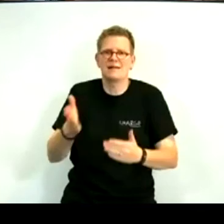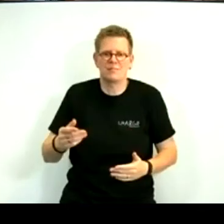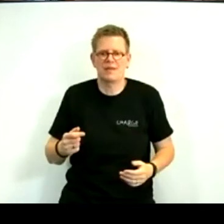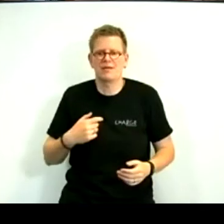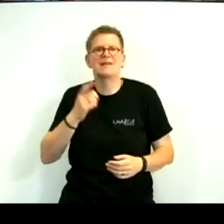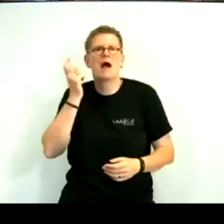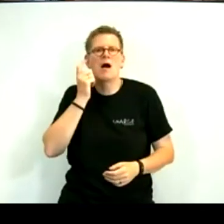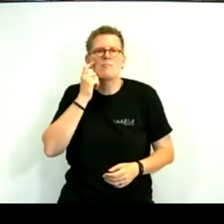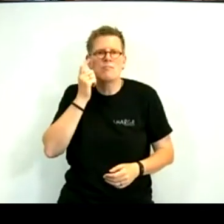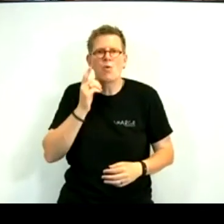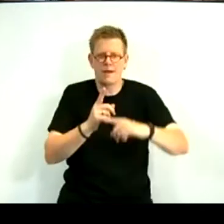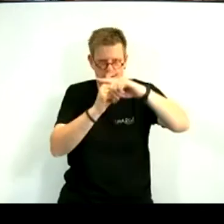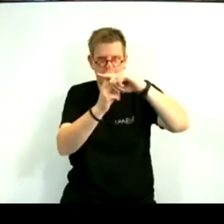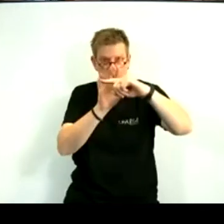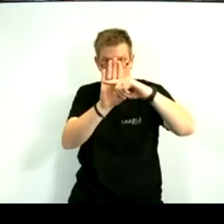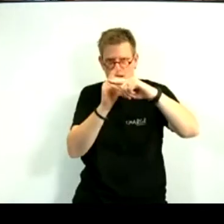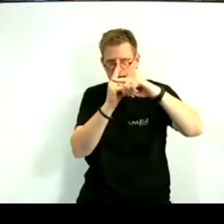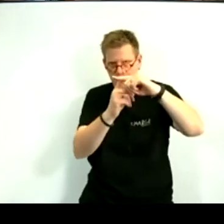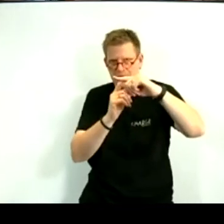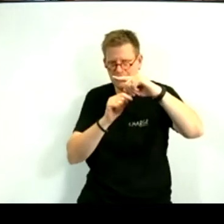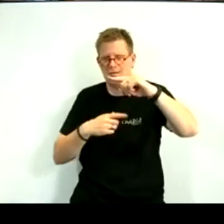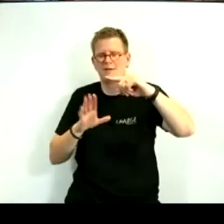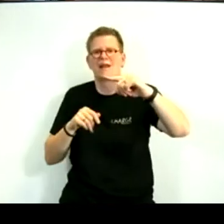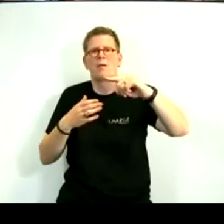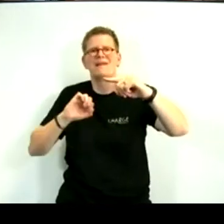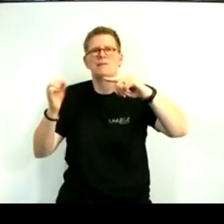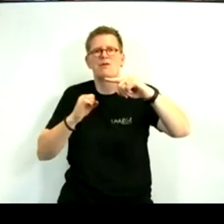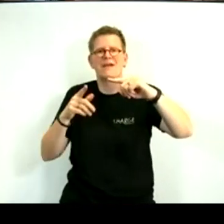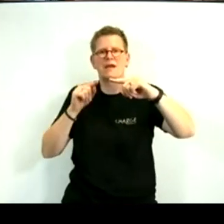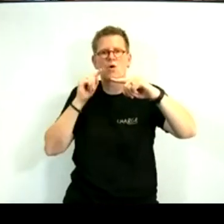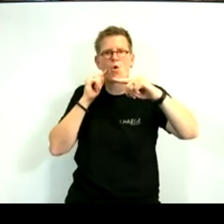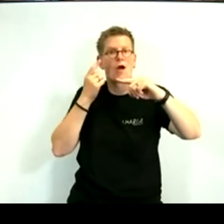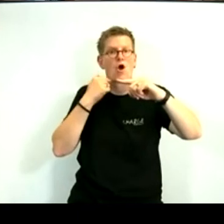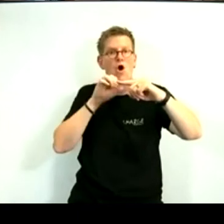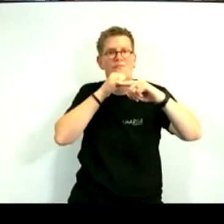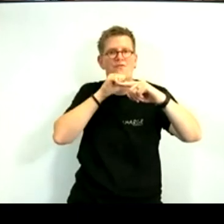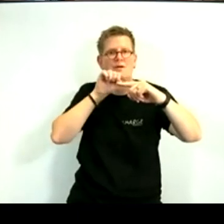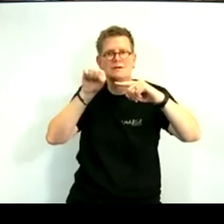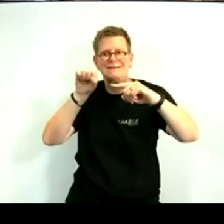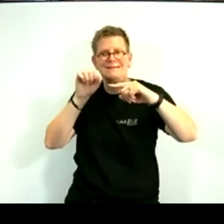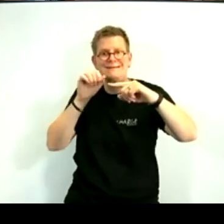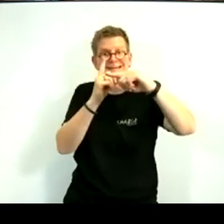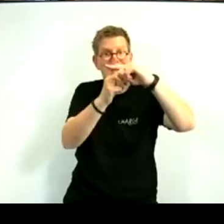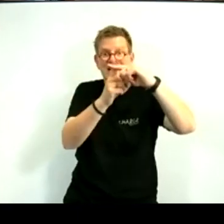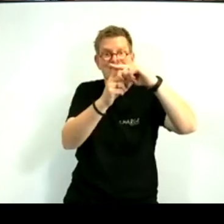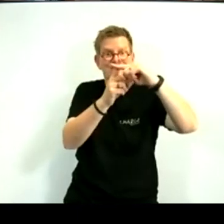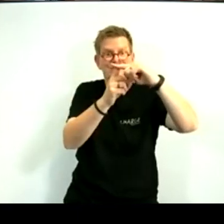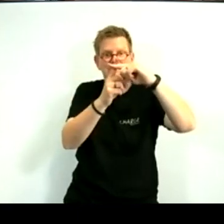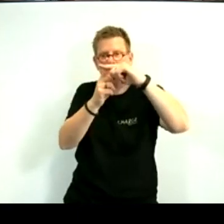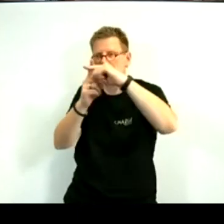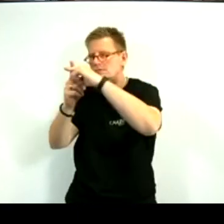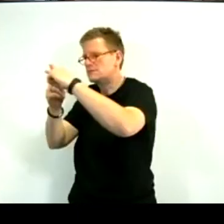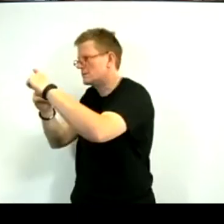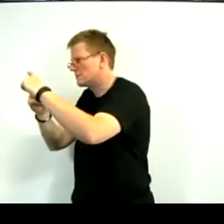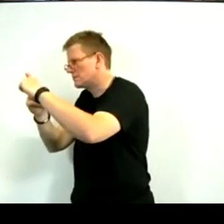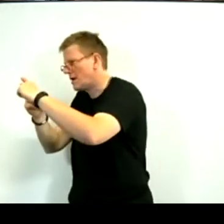the movement will pull your eyes away from what you're looking at. So you're going to have to find ways to stop your